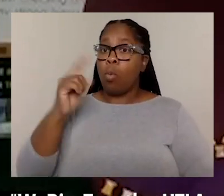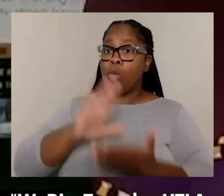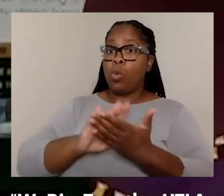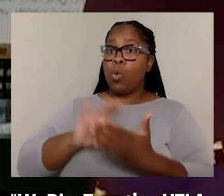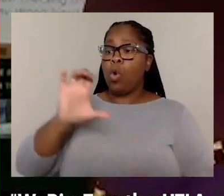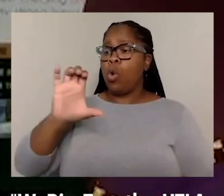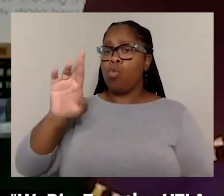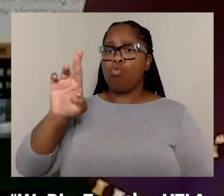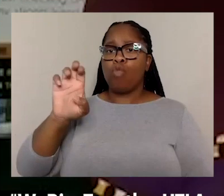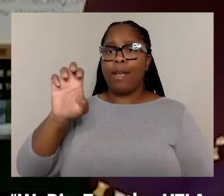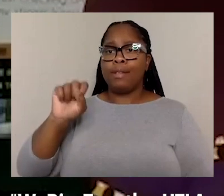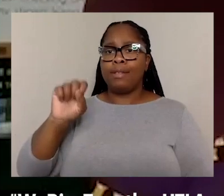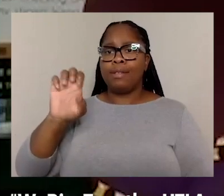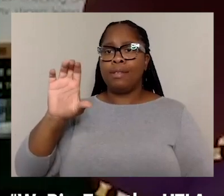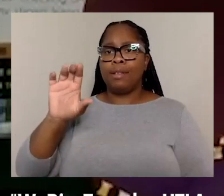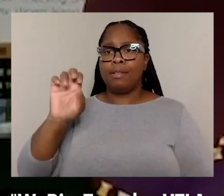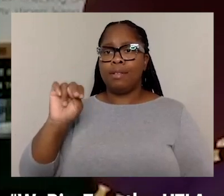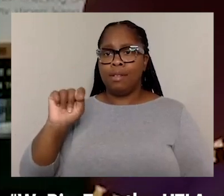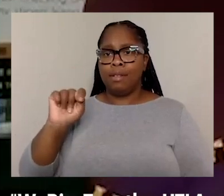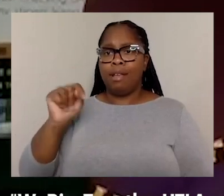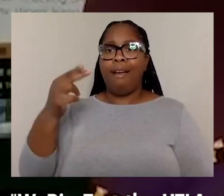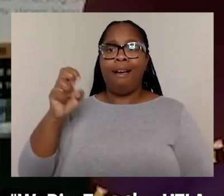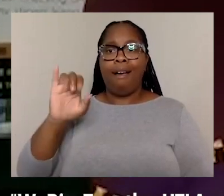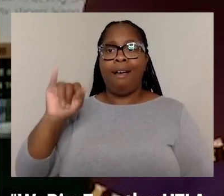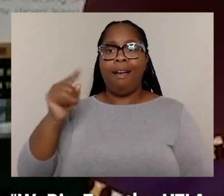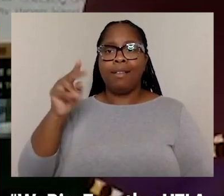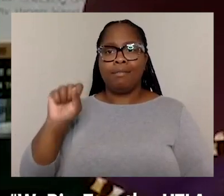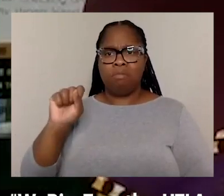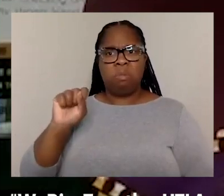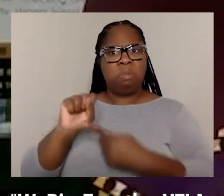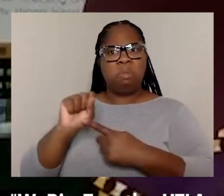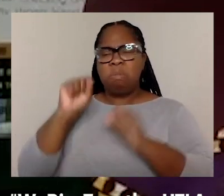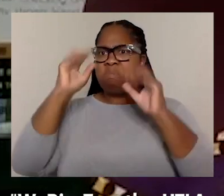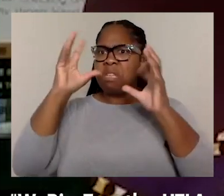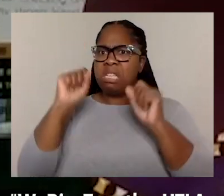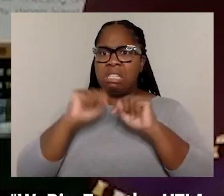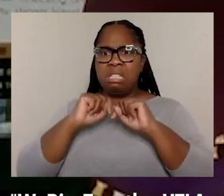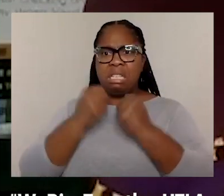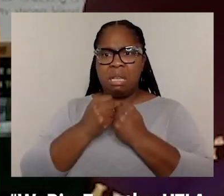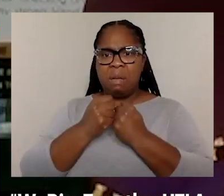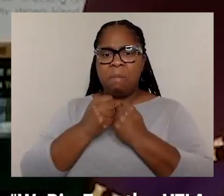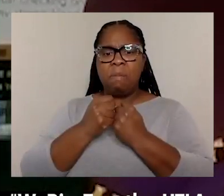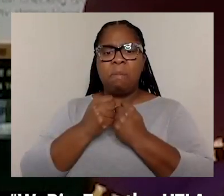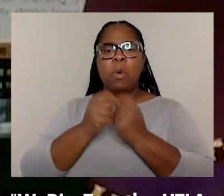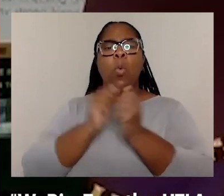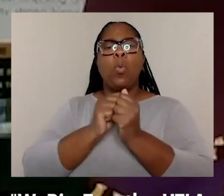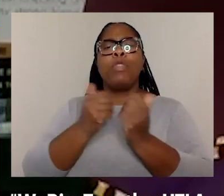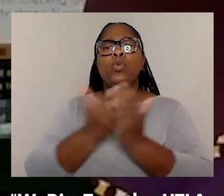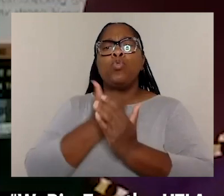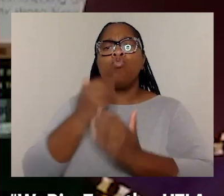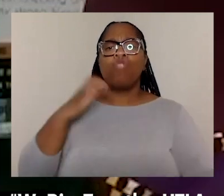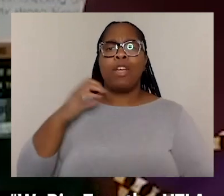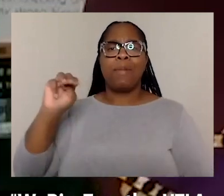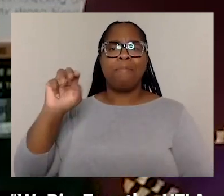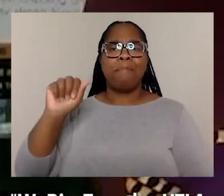an awesome team led by new chapter chair Maisha Bacon, Amy